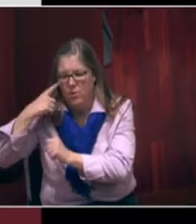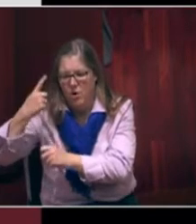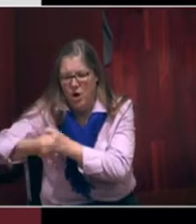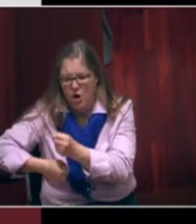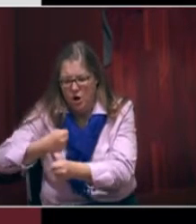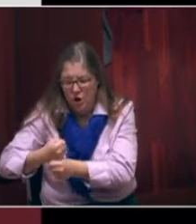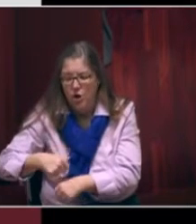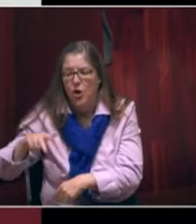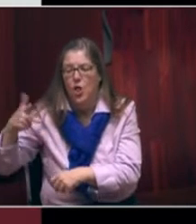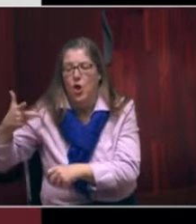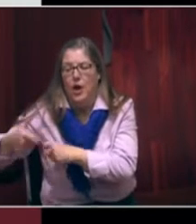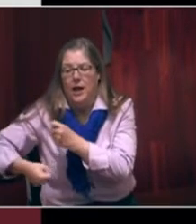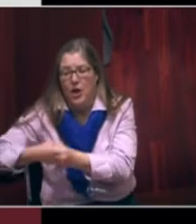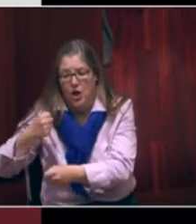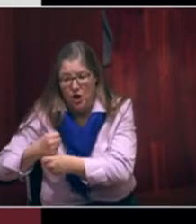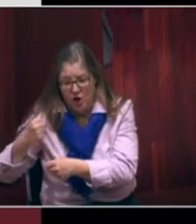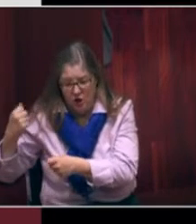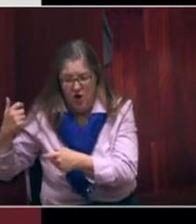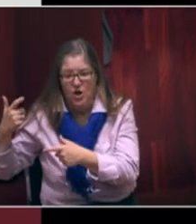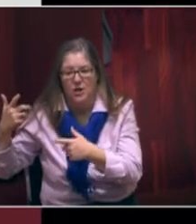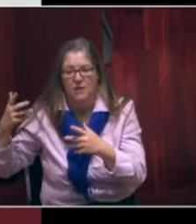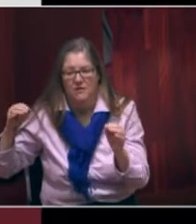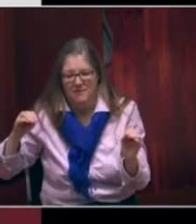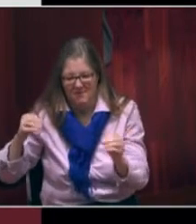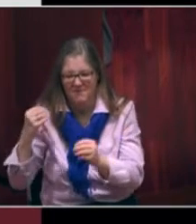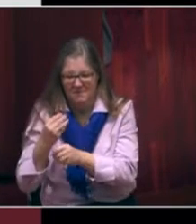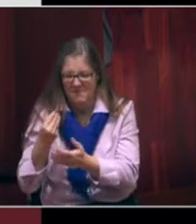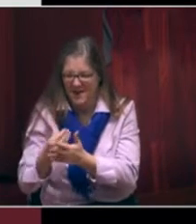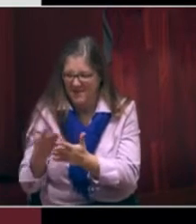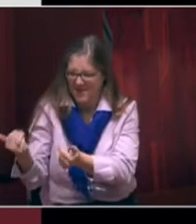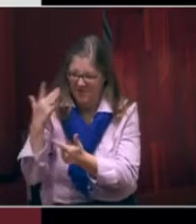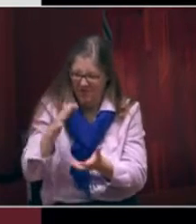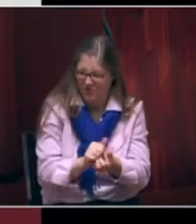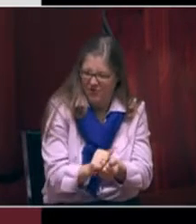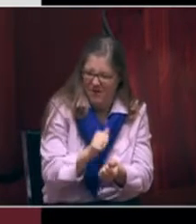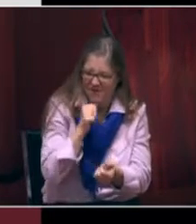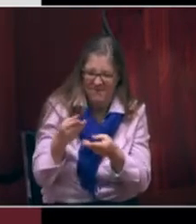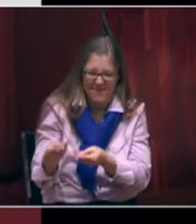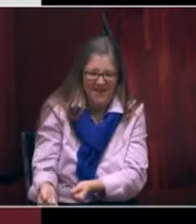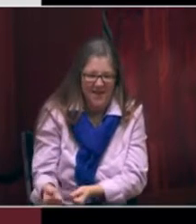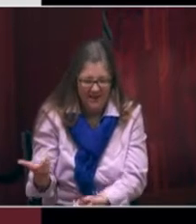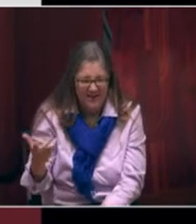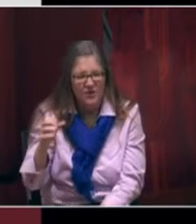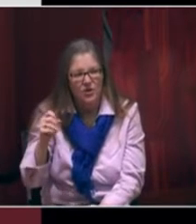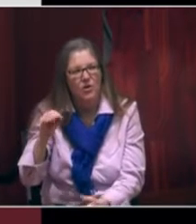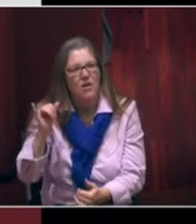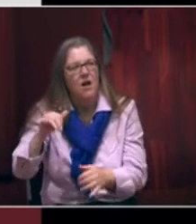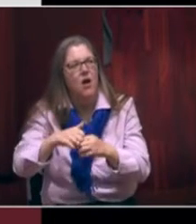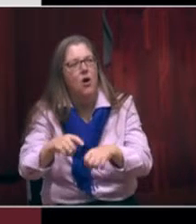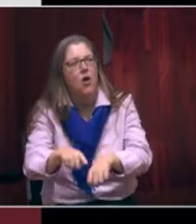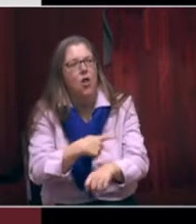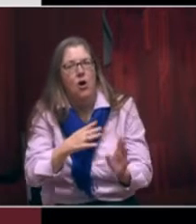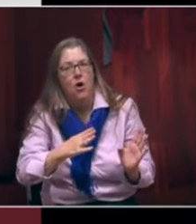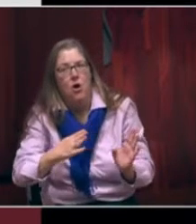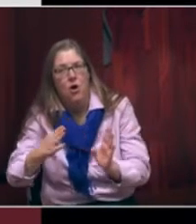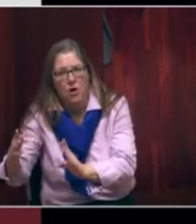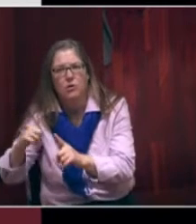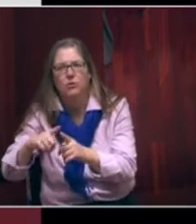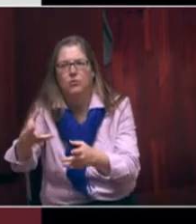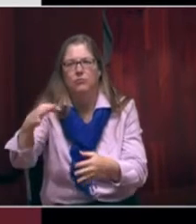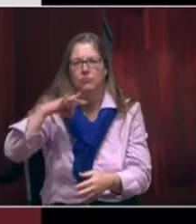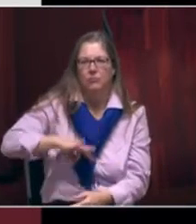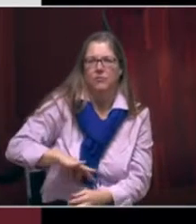third year, you're making your money back. So it tells you sort of what the payback is on the effort that's put in there. Lots